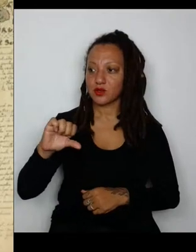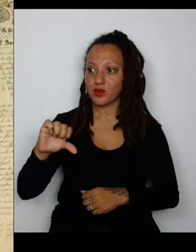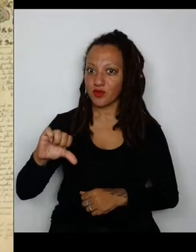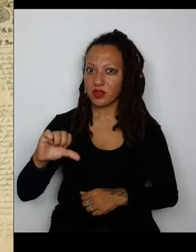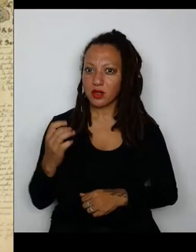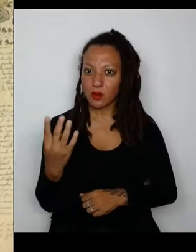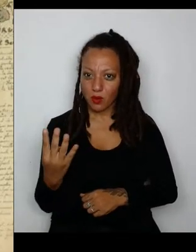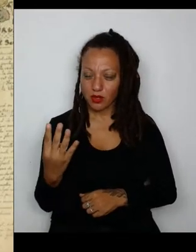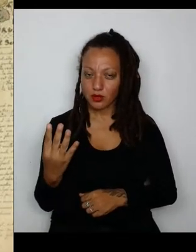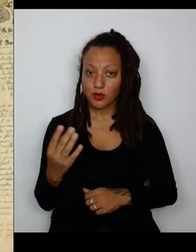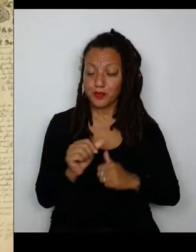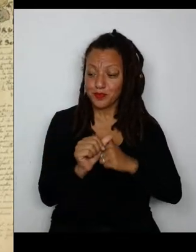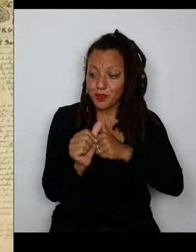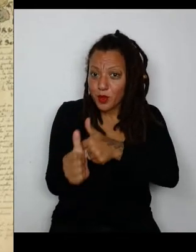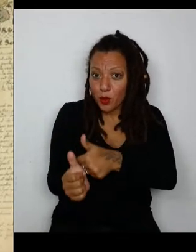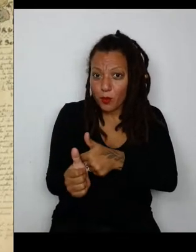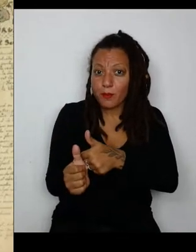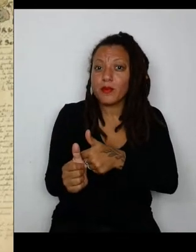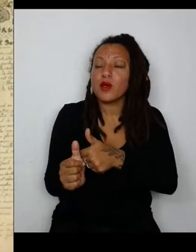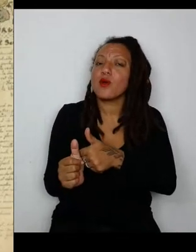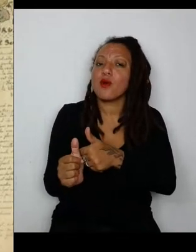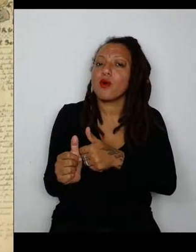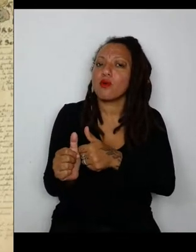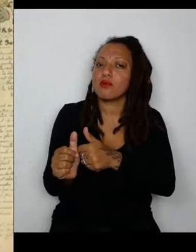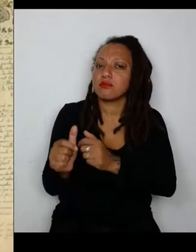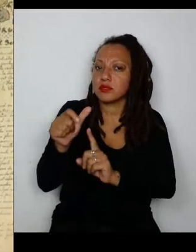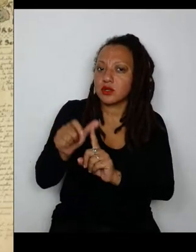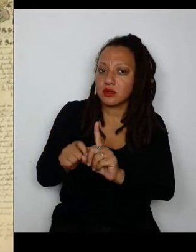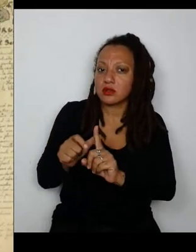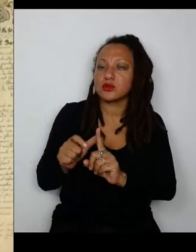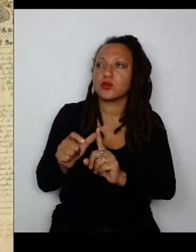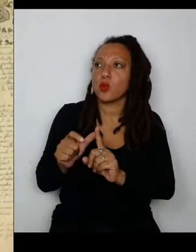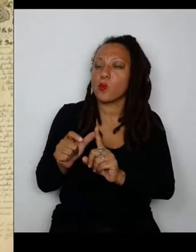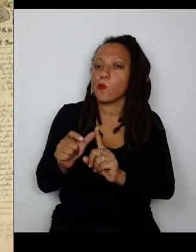belzak's novel sarah fetus seraphita